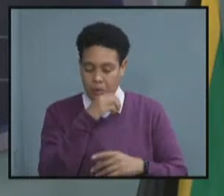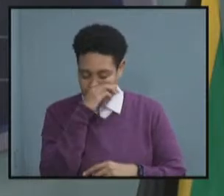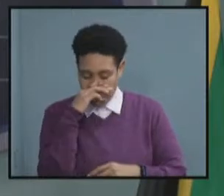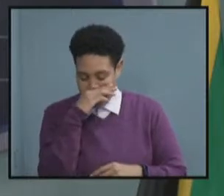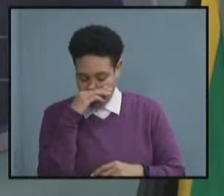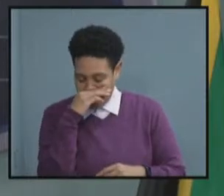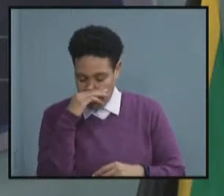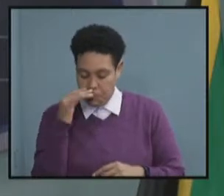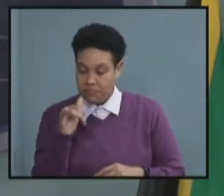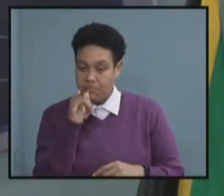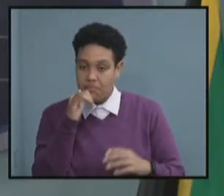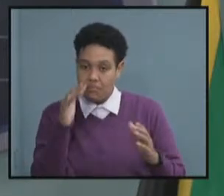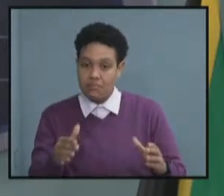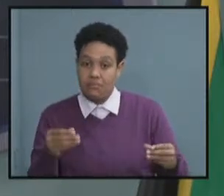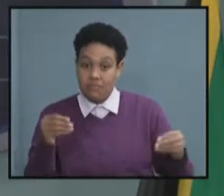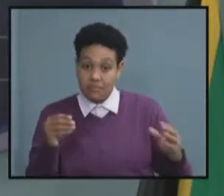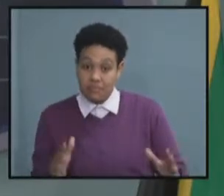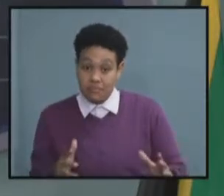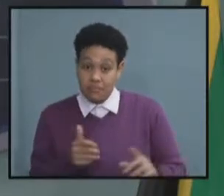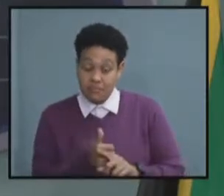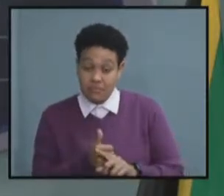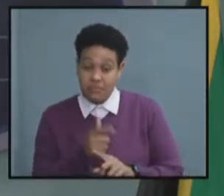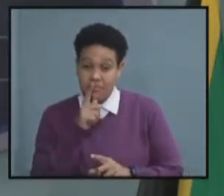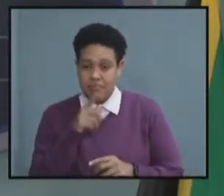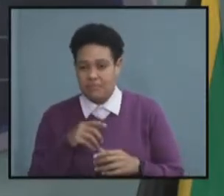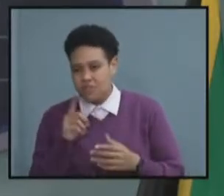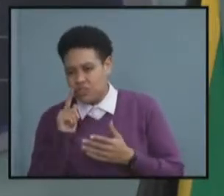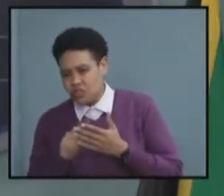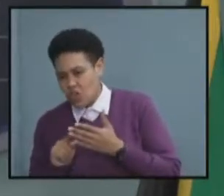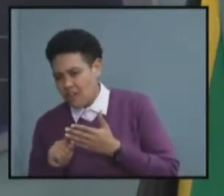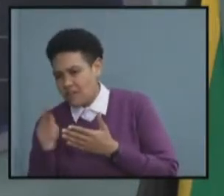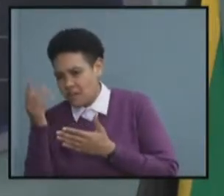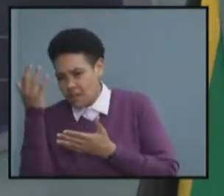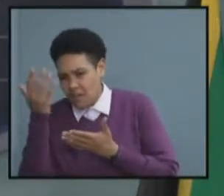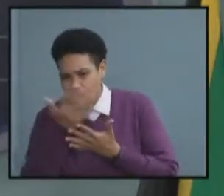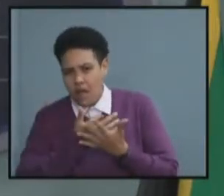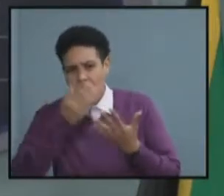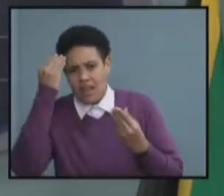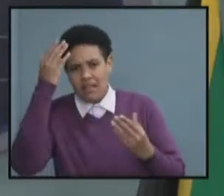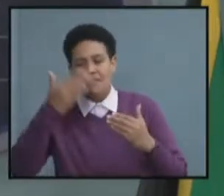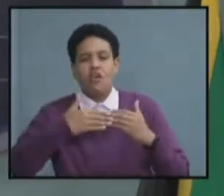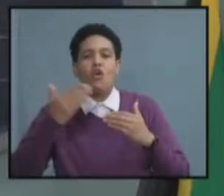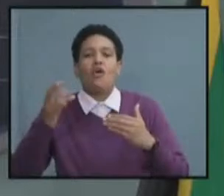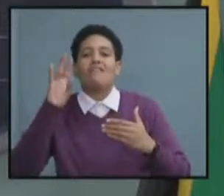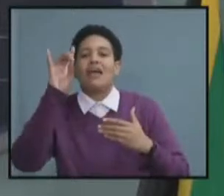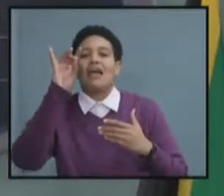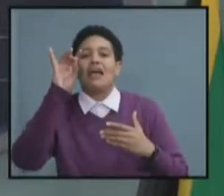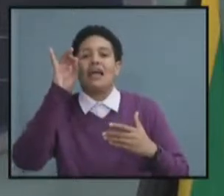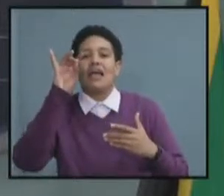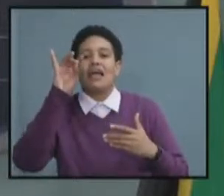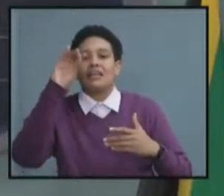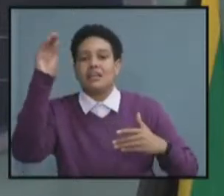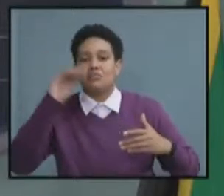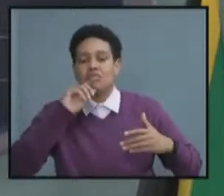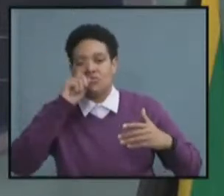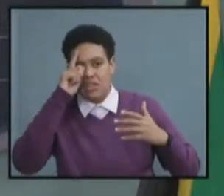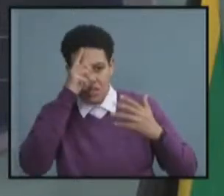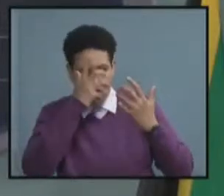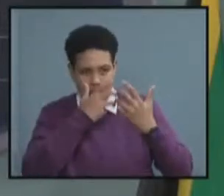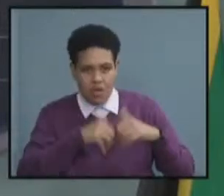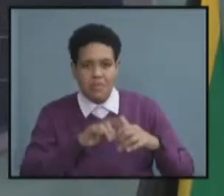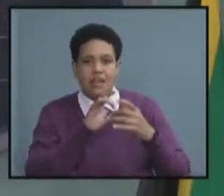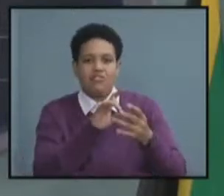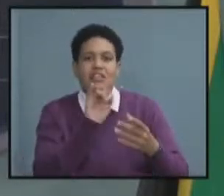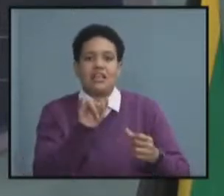the bartender, based on the survey that we have done, over 80% compliance in